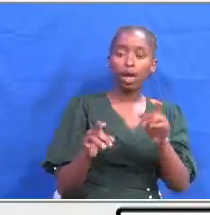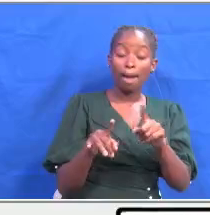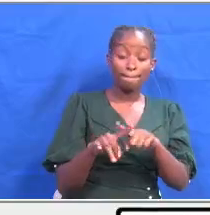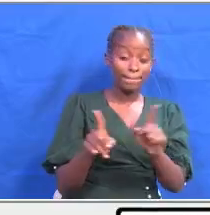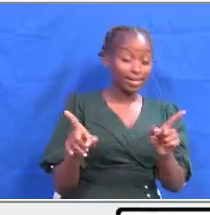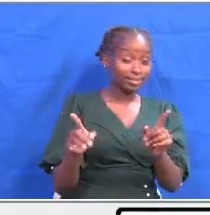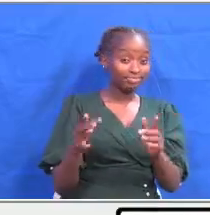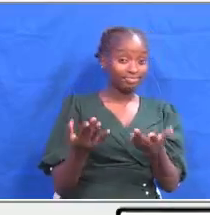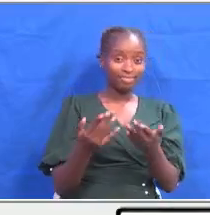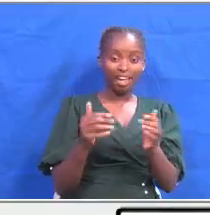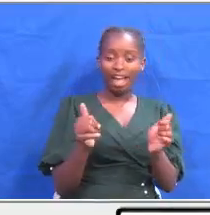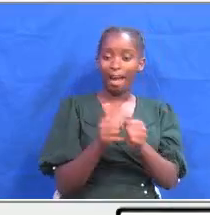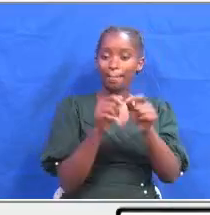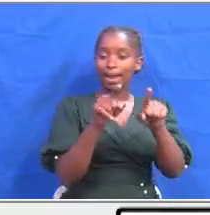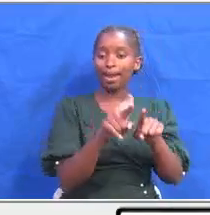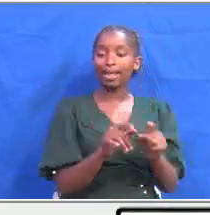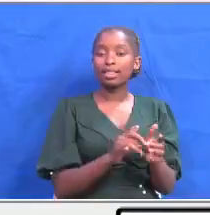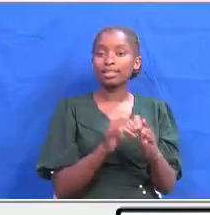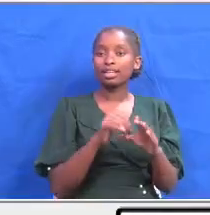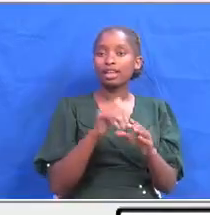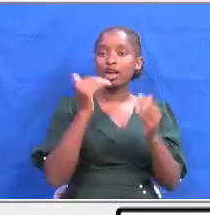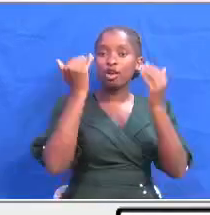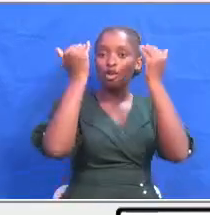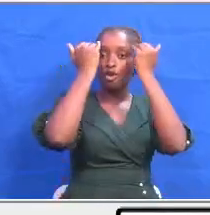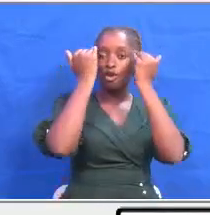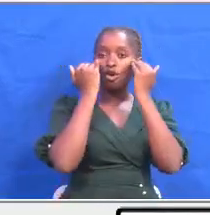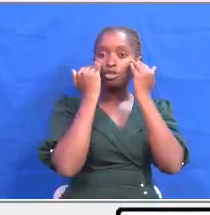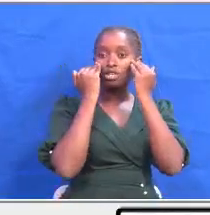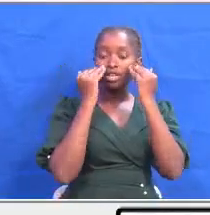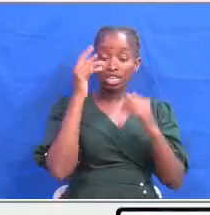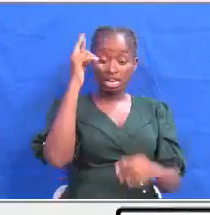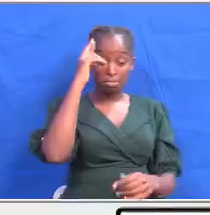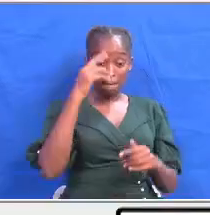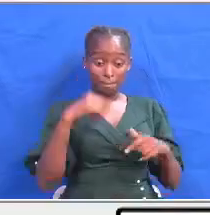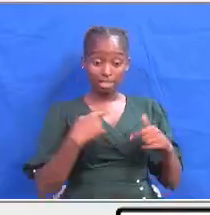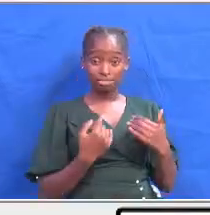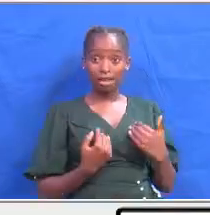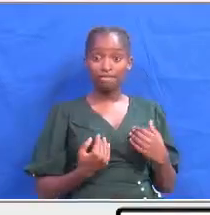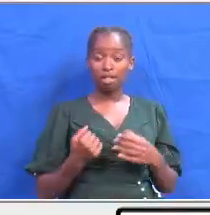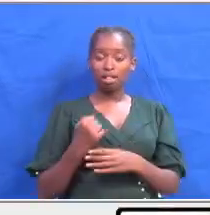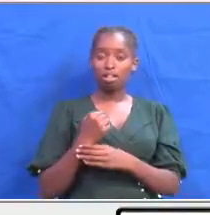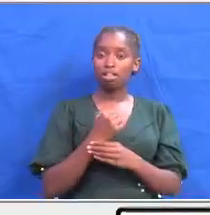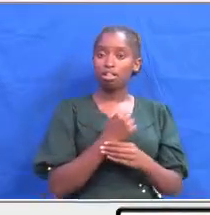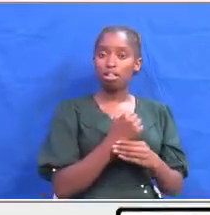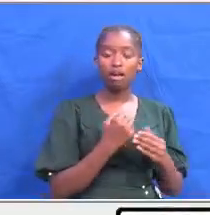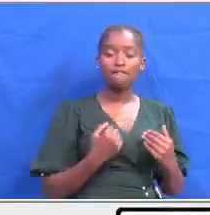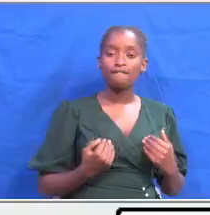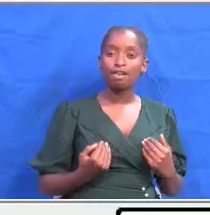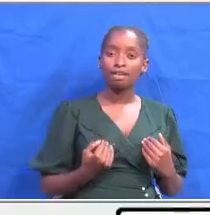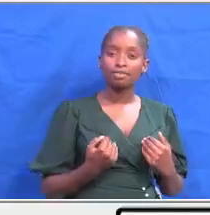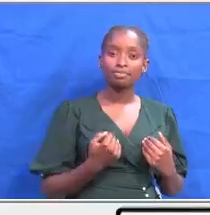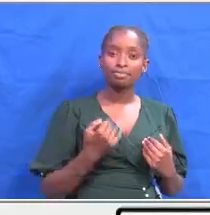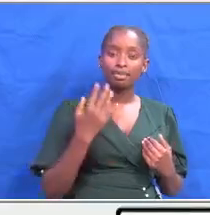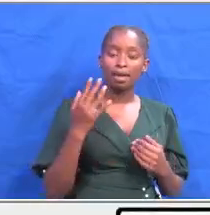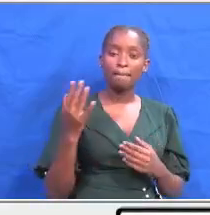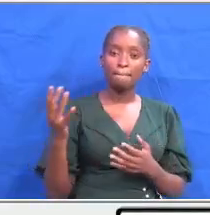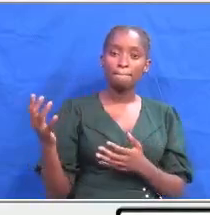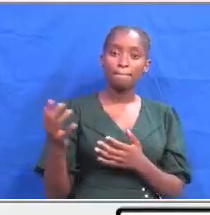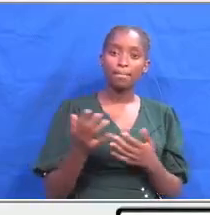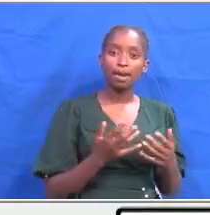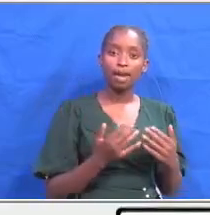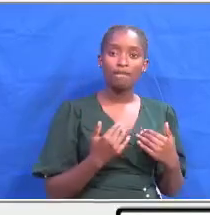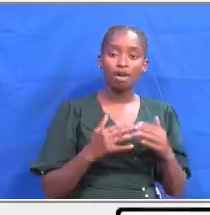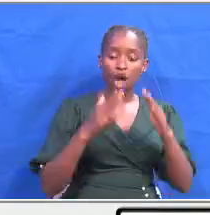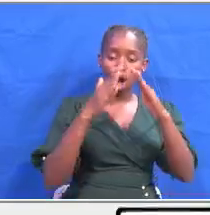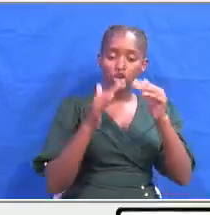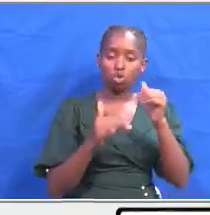happens even in court. Yeah. People even bring me, I remember I was taken. And I saw many times. They brought me a house which they